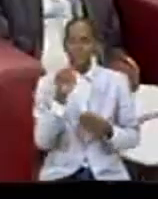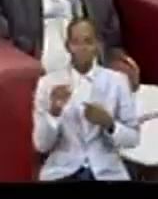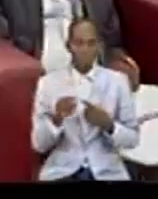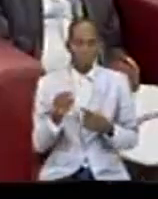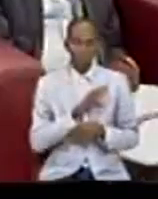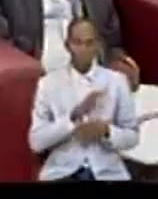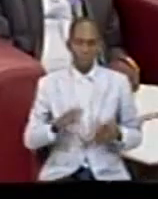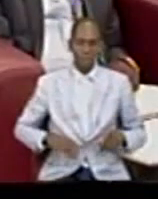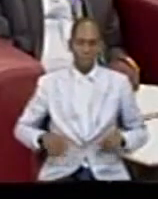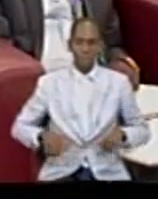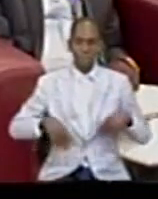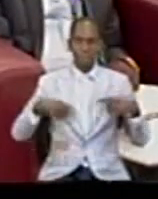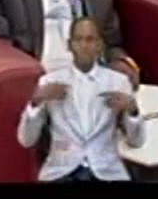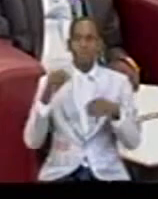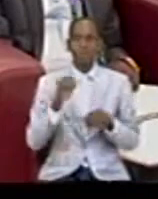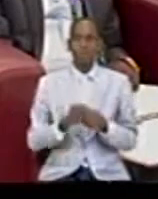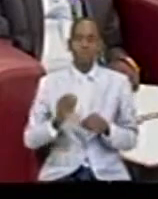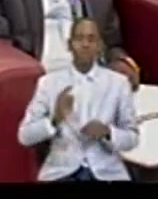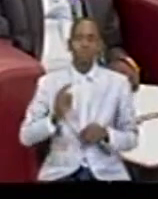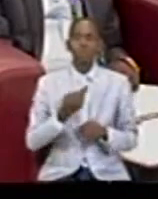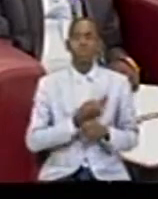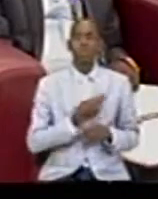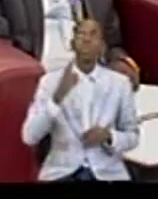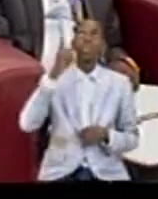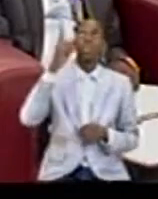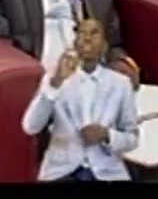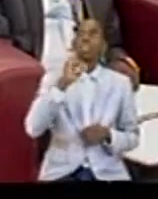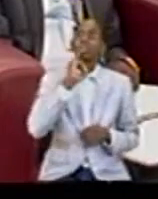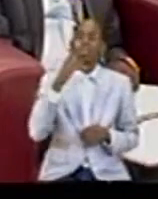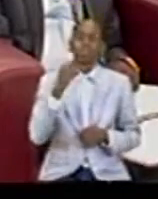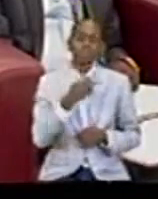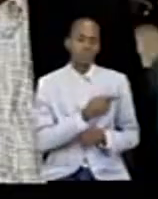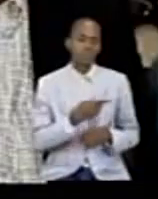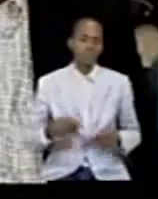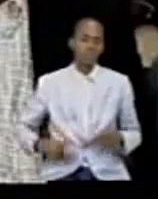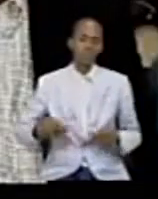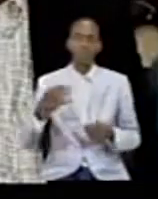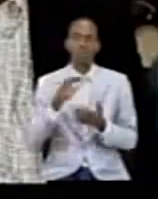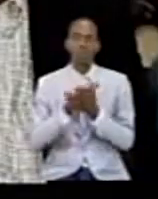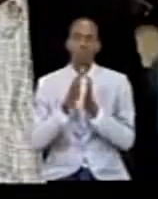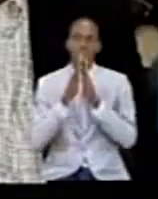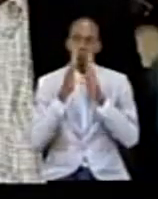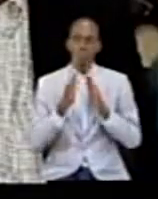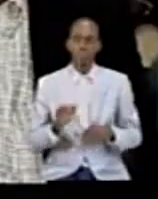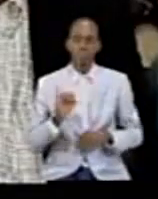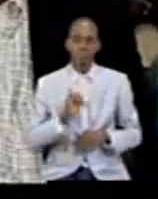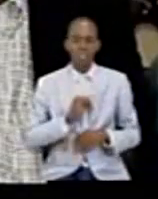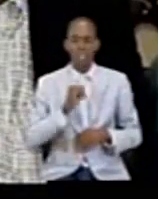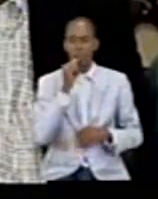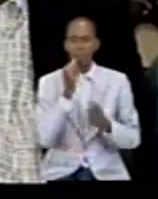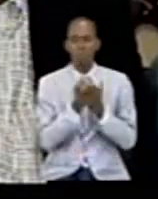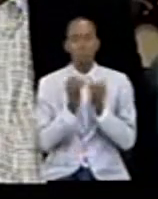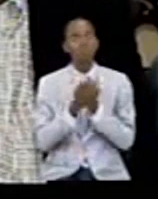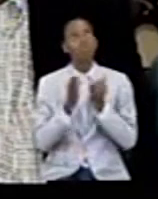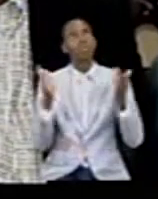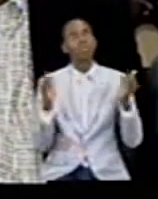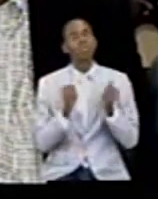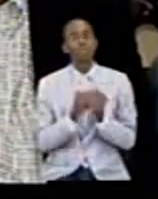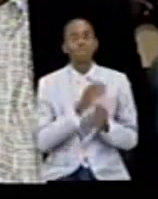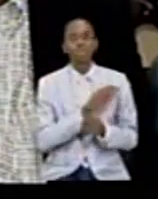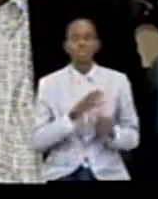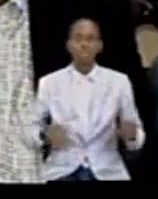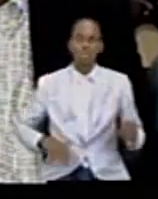it's the Prince of Peace. I am crucified with Christ. Nevertheless, I live, yet not